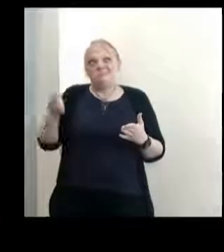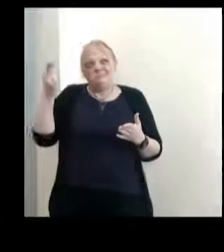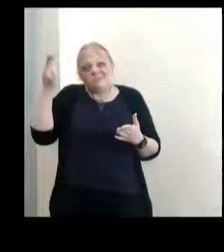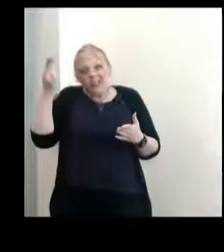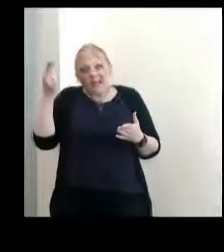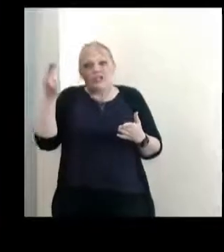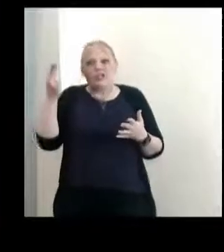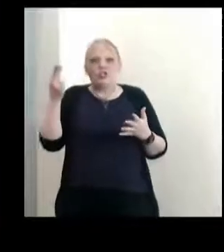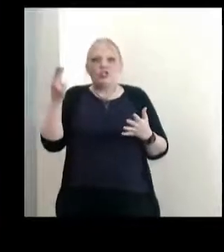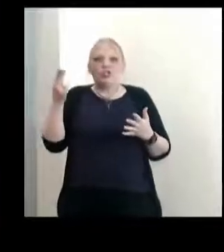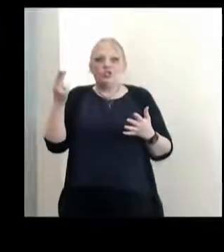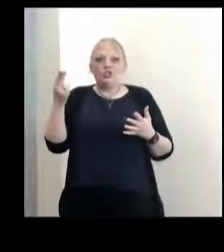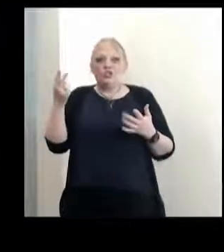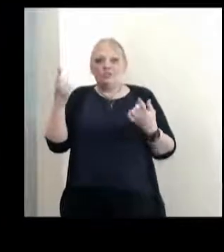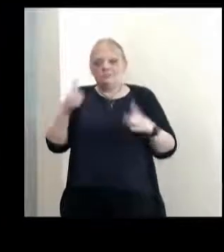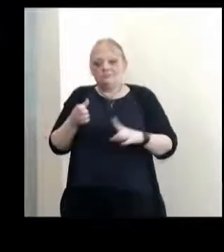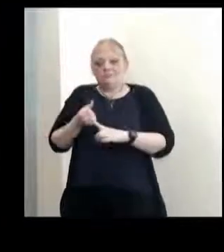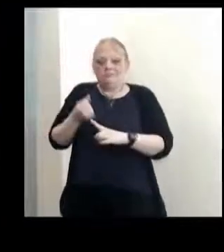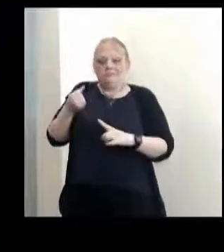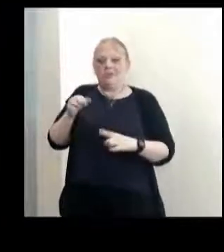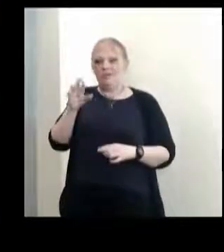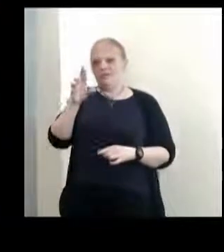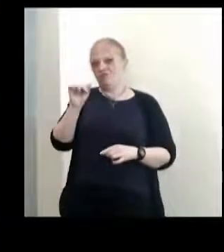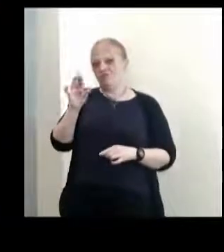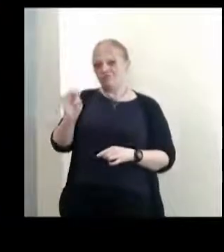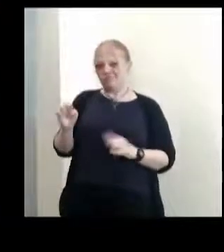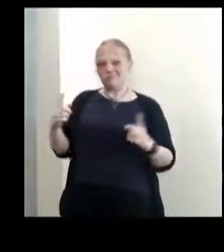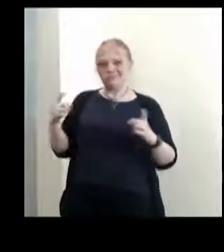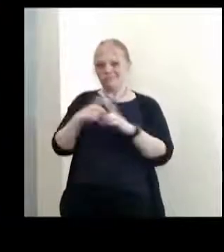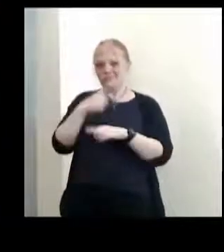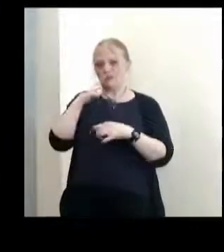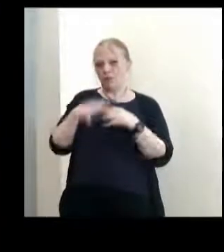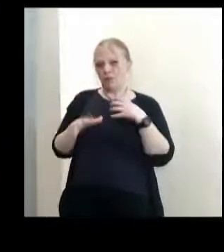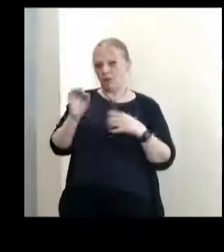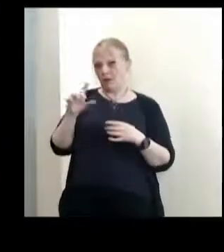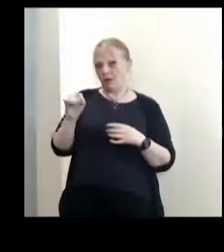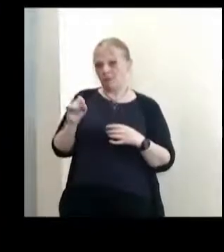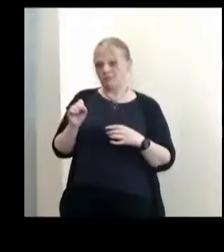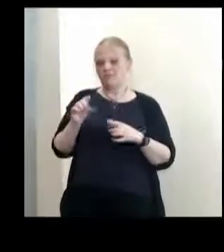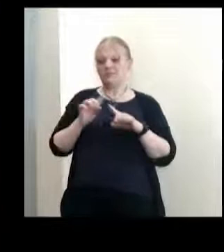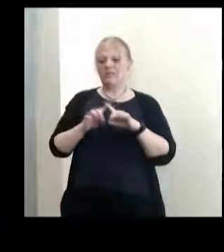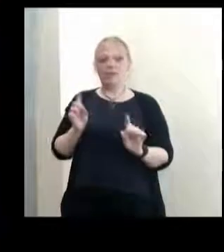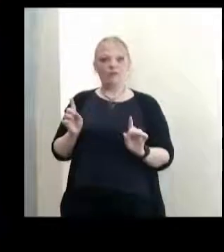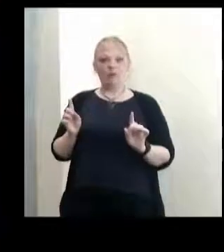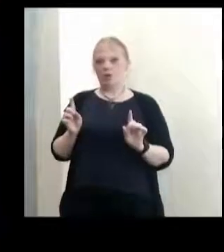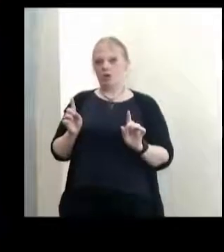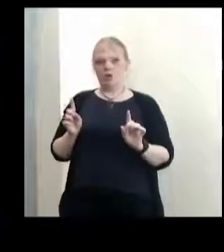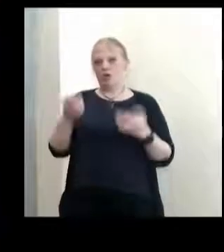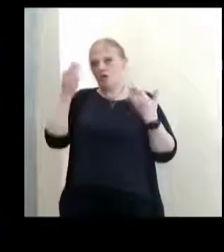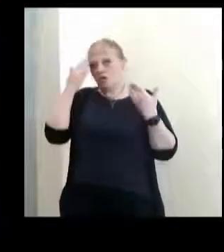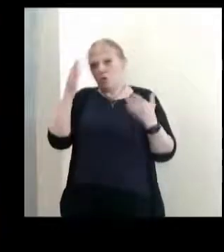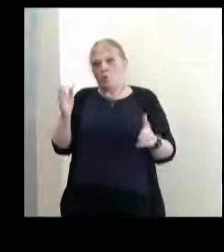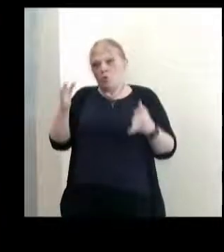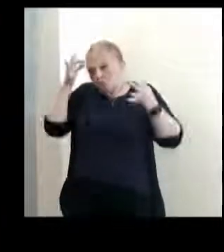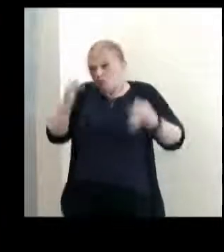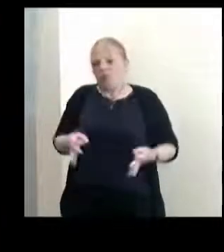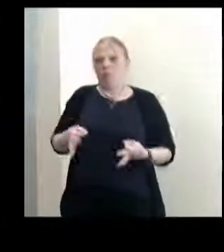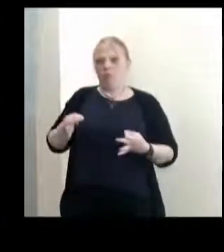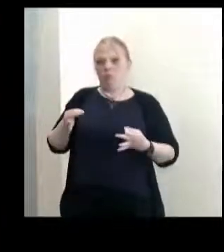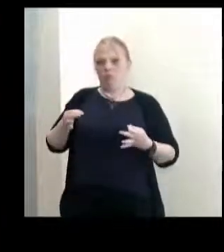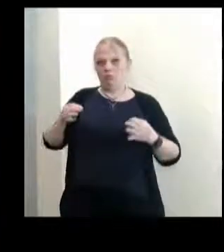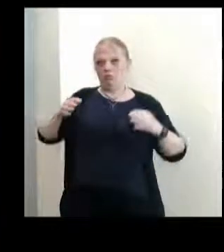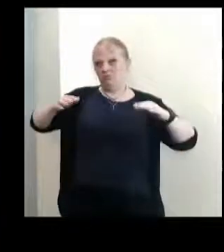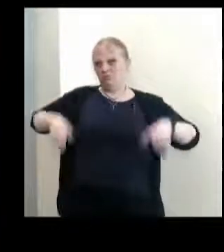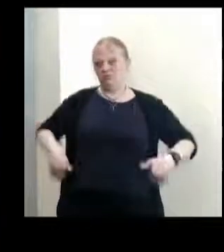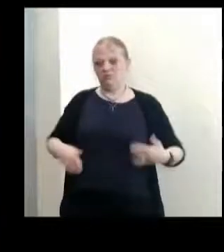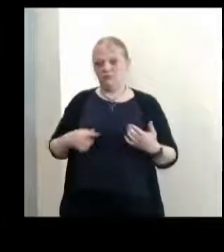this rare complication of blood clots. However, we don't know that for sure right now, and we're leaving it up